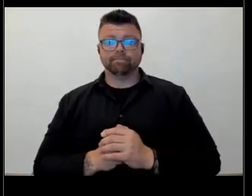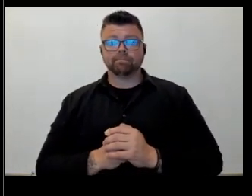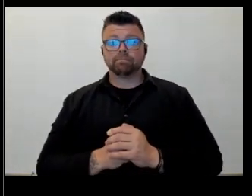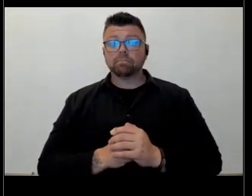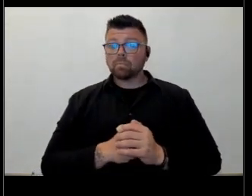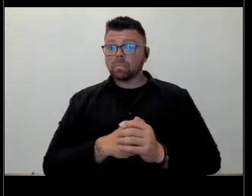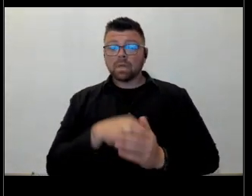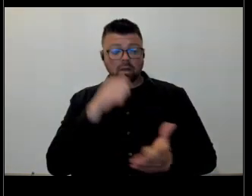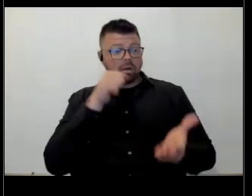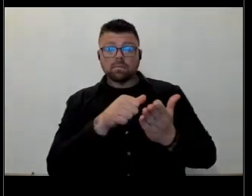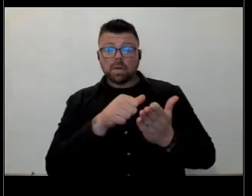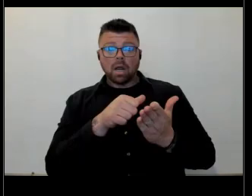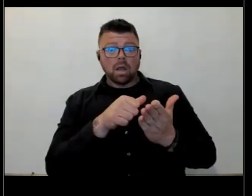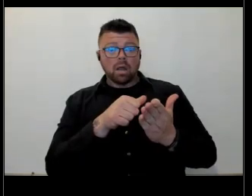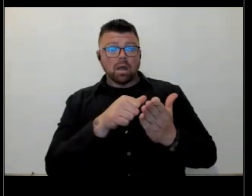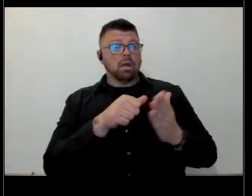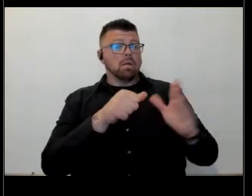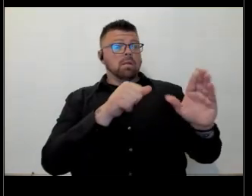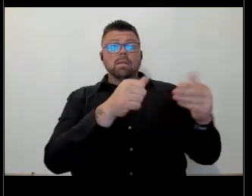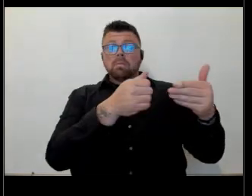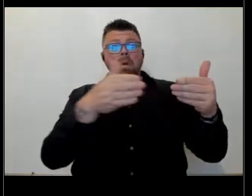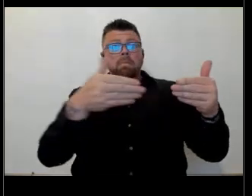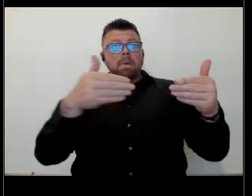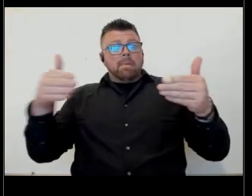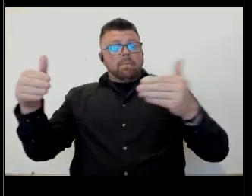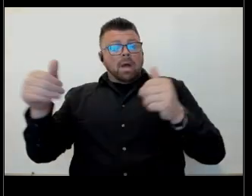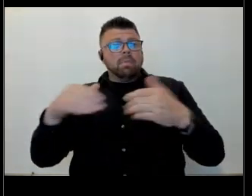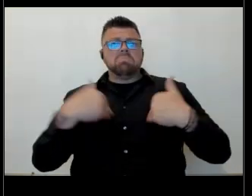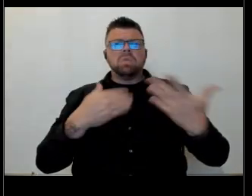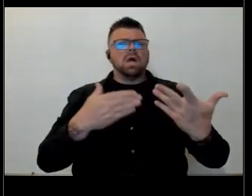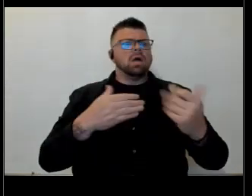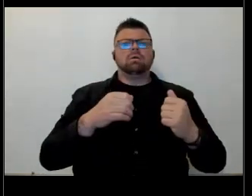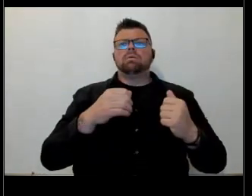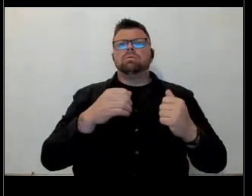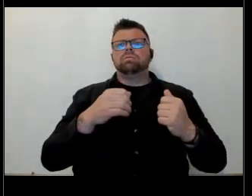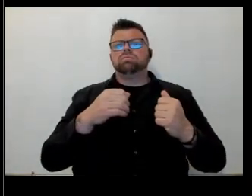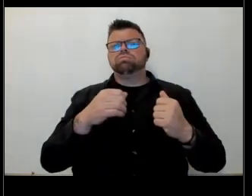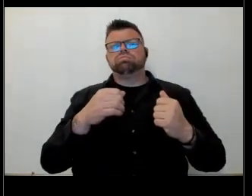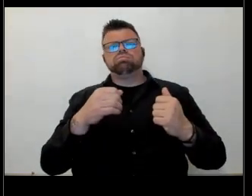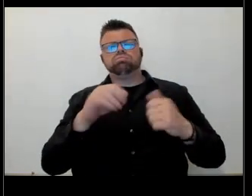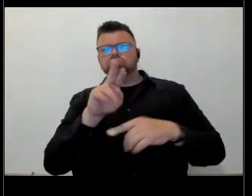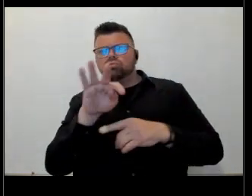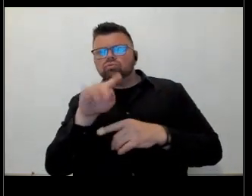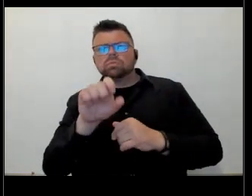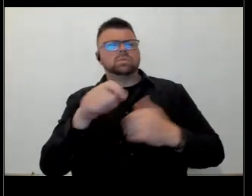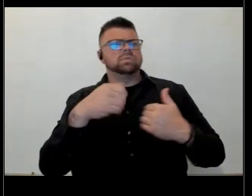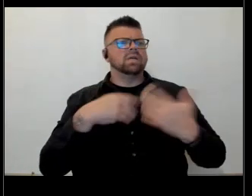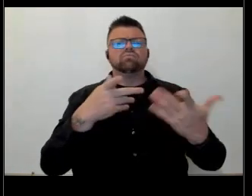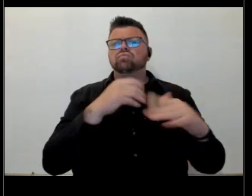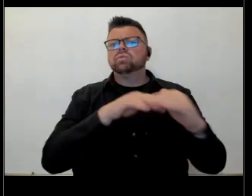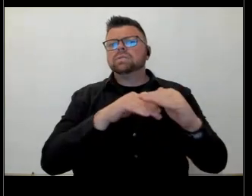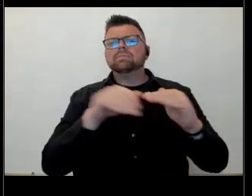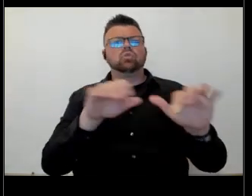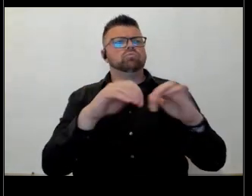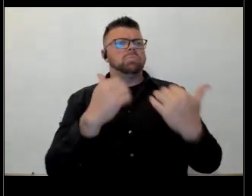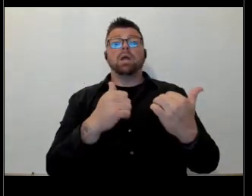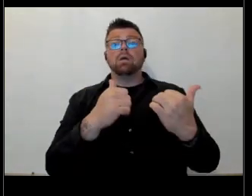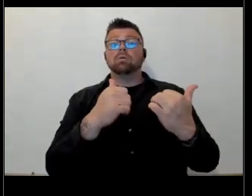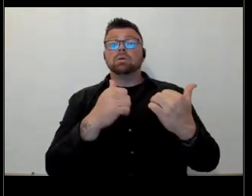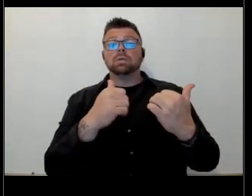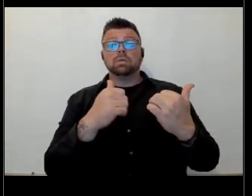mailboxes serving covered dwelling units must be in an accessible area and within reach